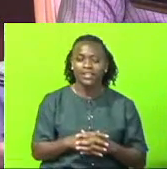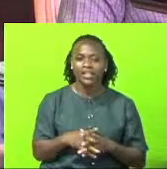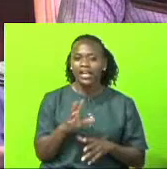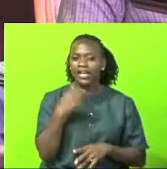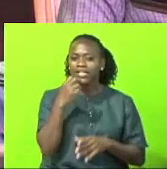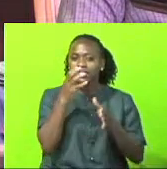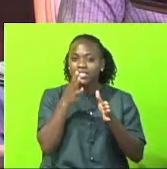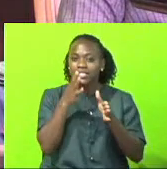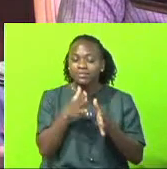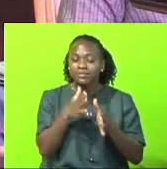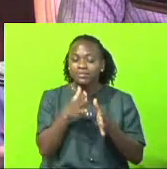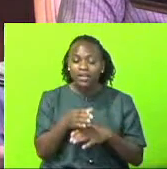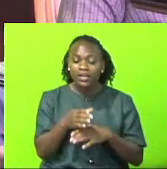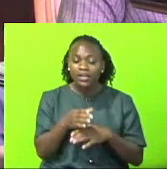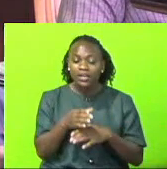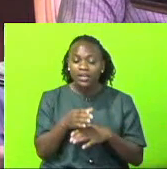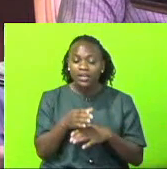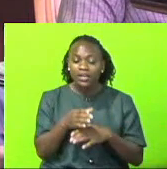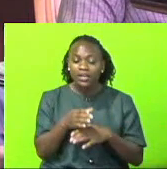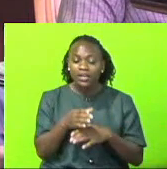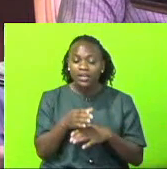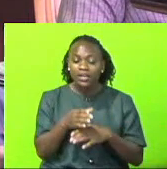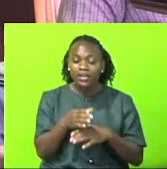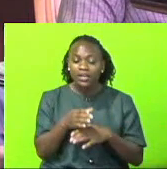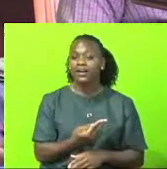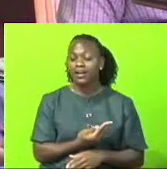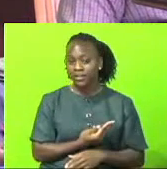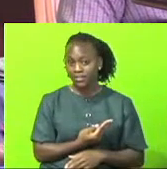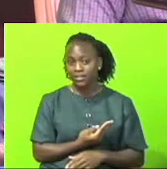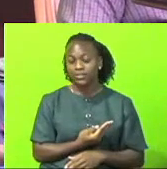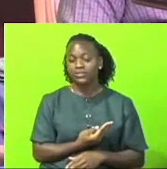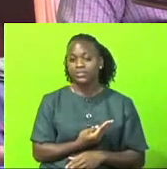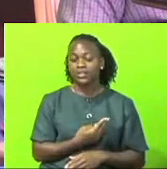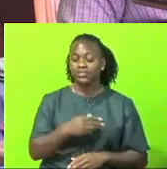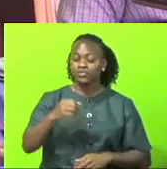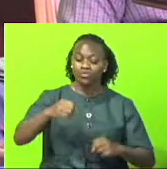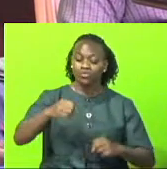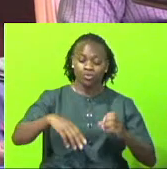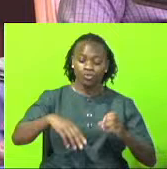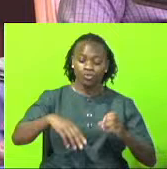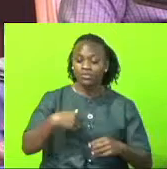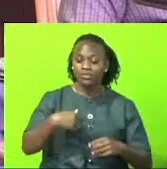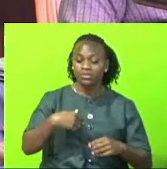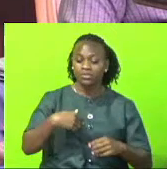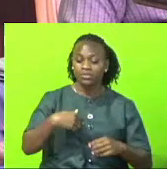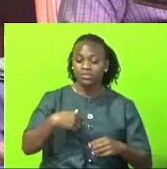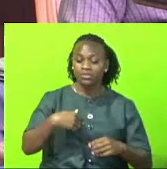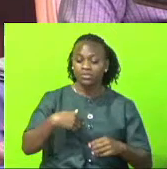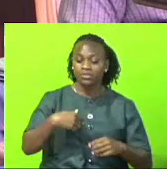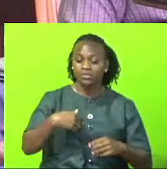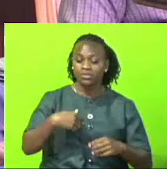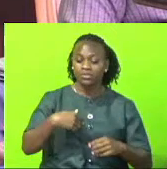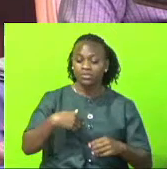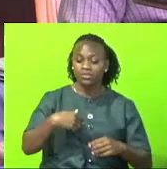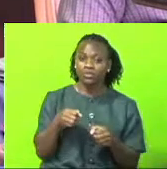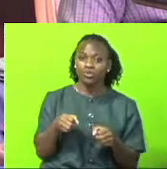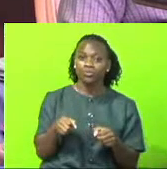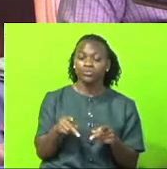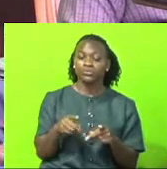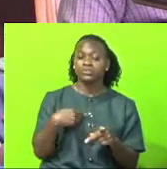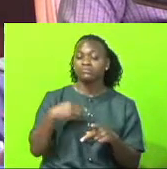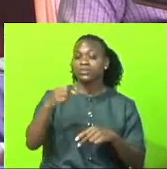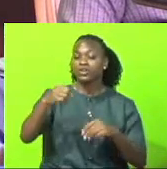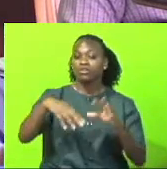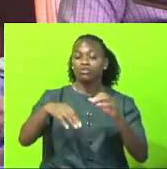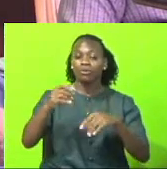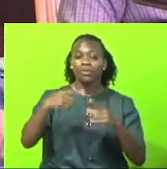have allowed us, and I'm grateful that you've given me an opportunity to comment